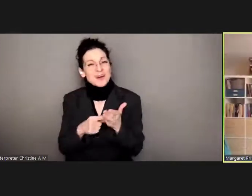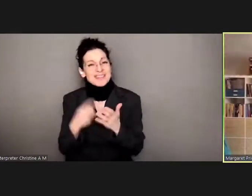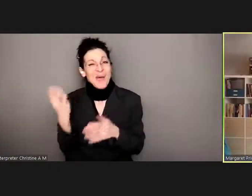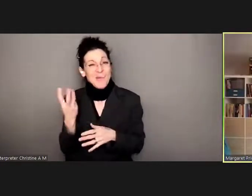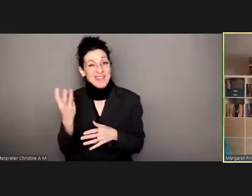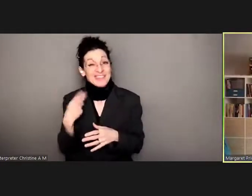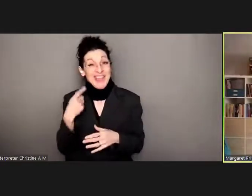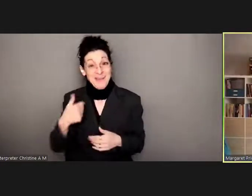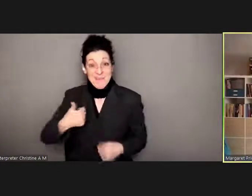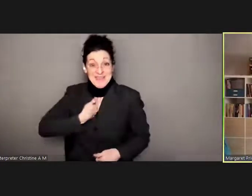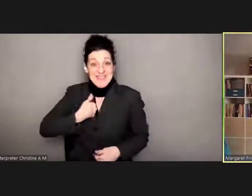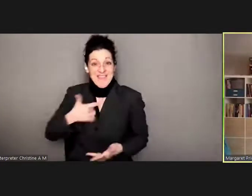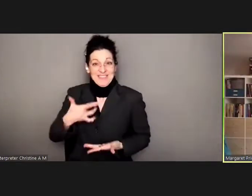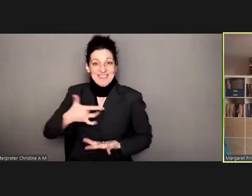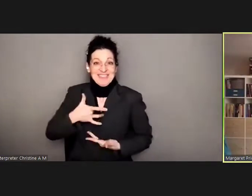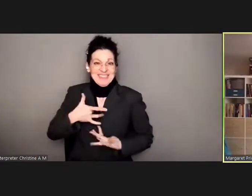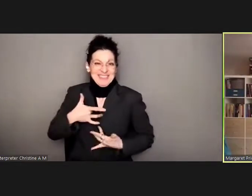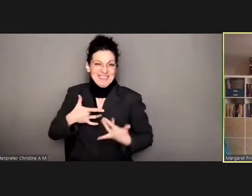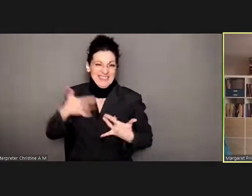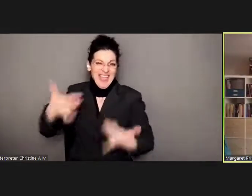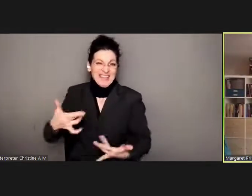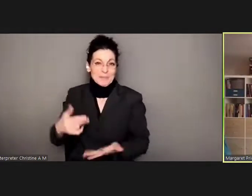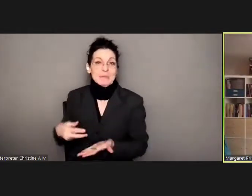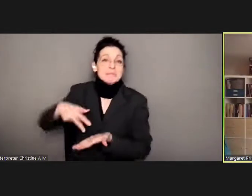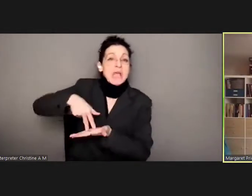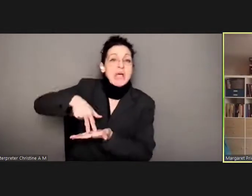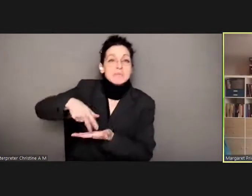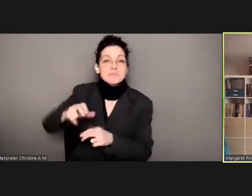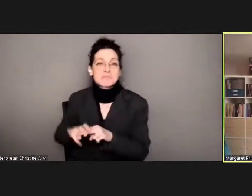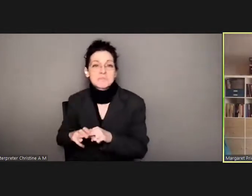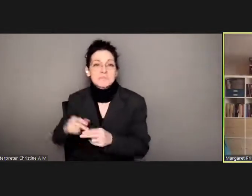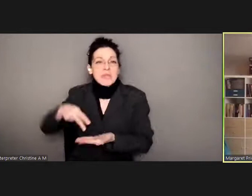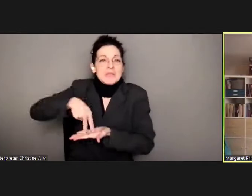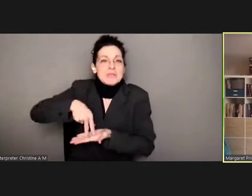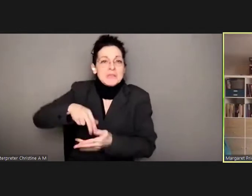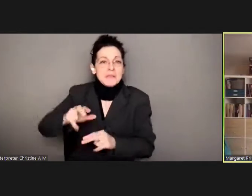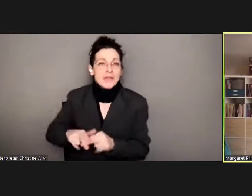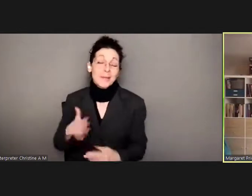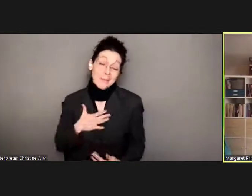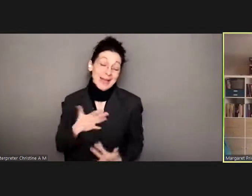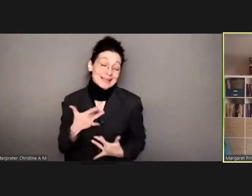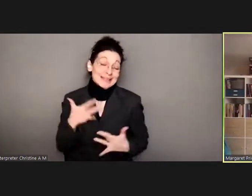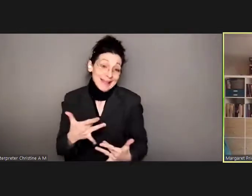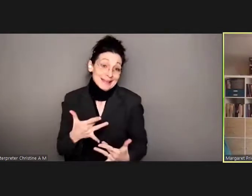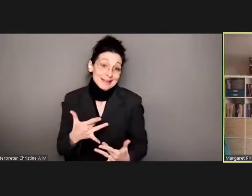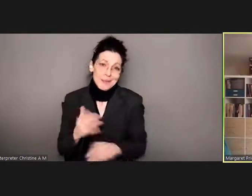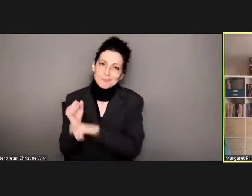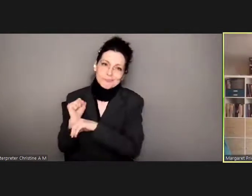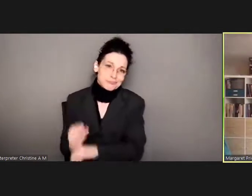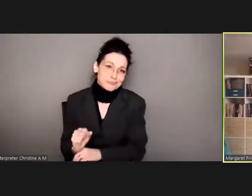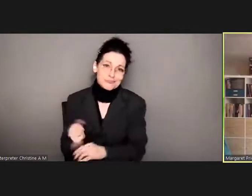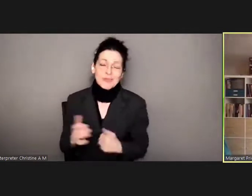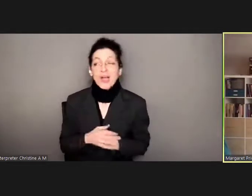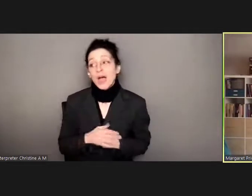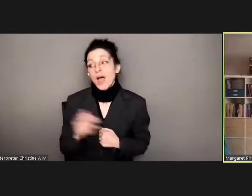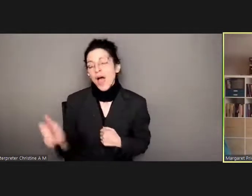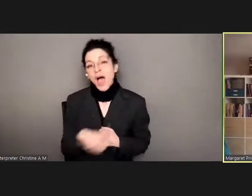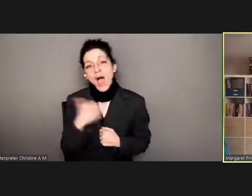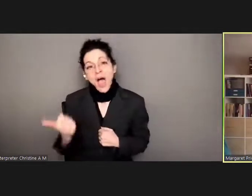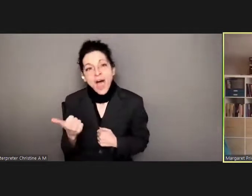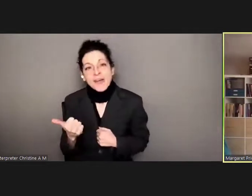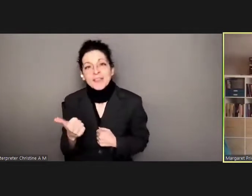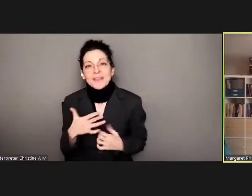presenting. Today, I'll probably mostly be sitting down, but I also tend to